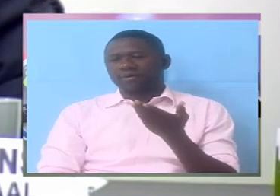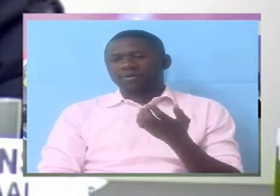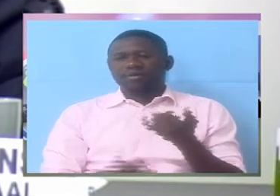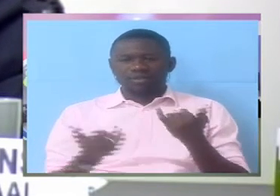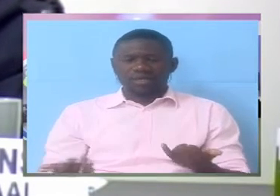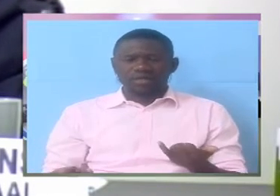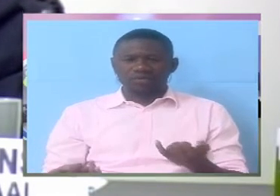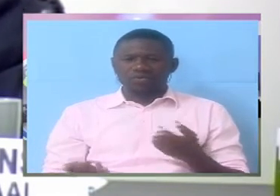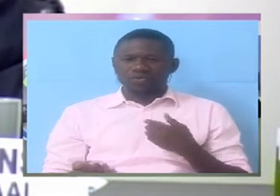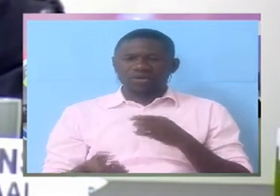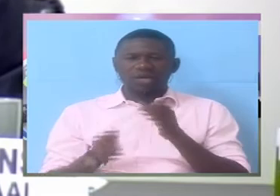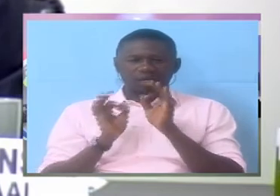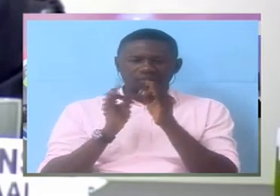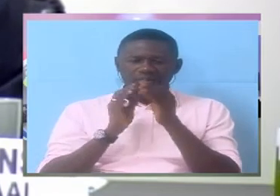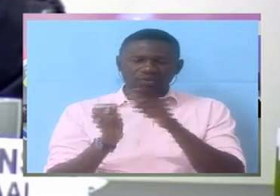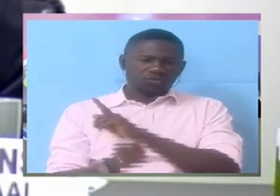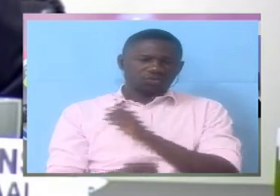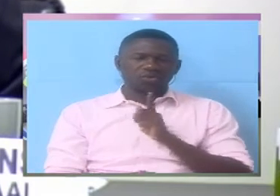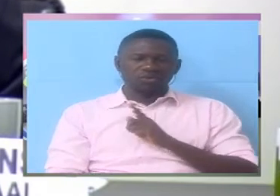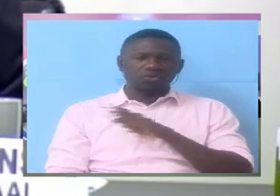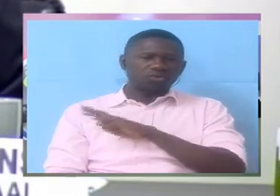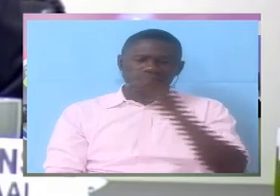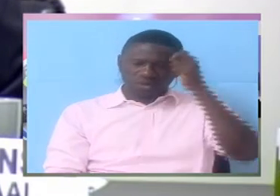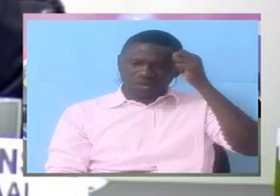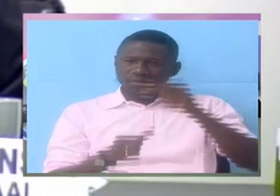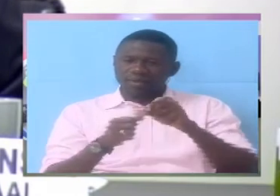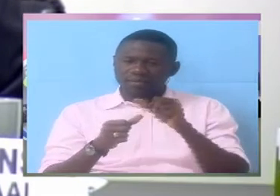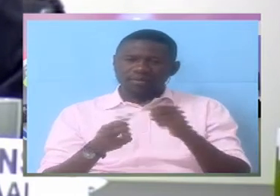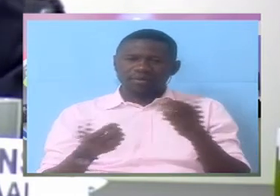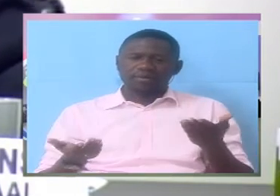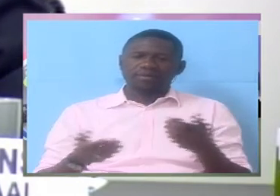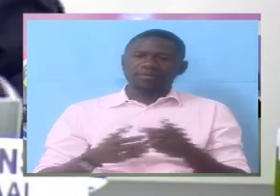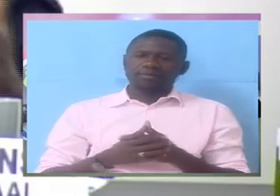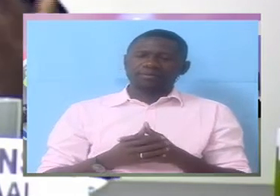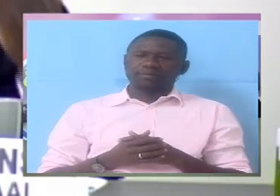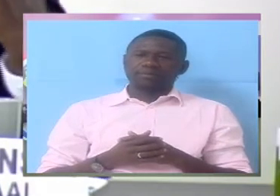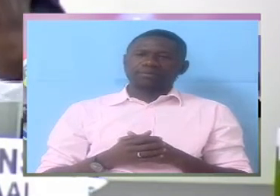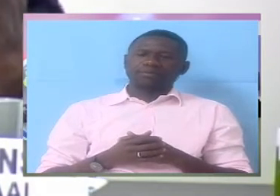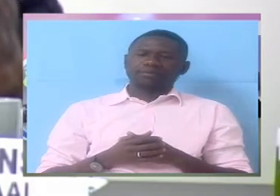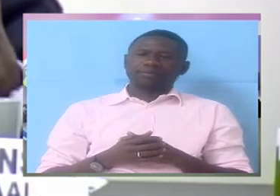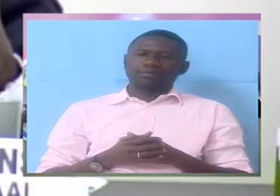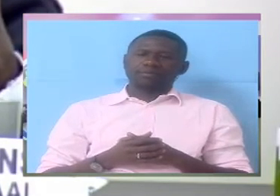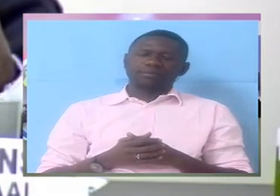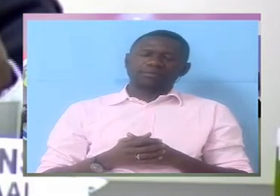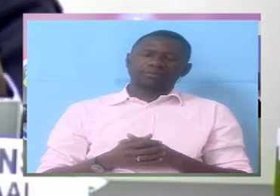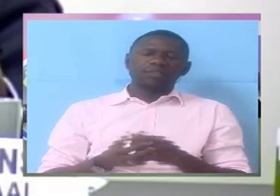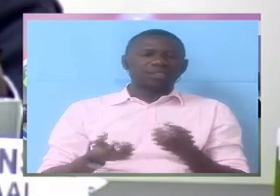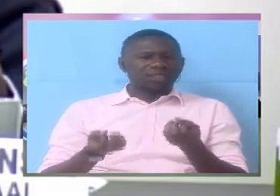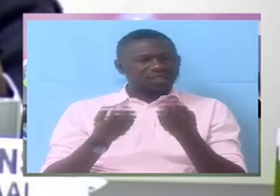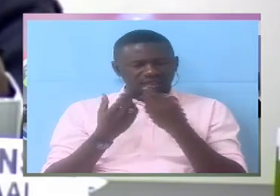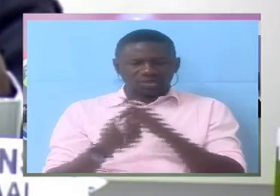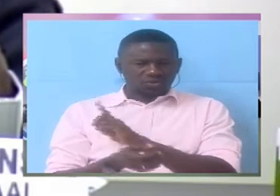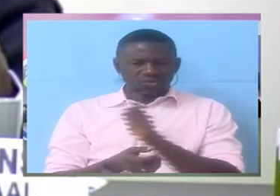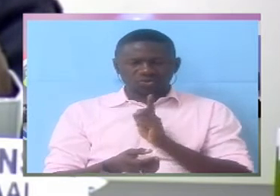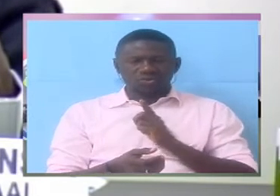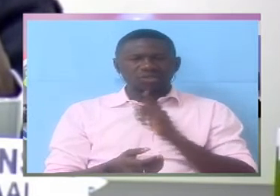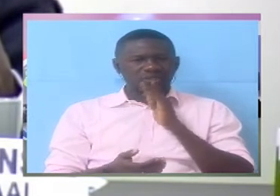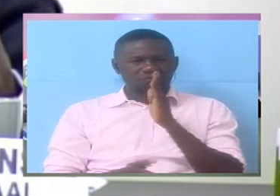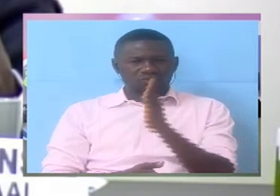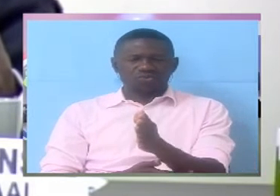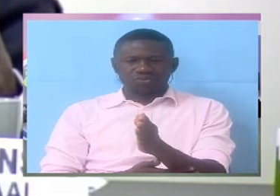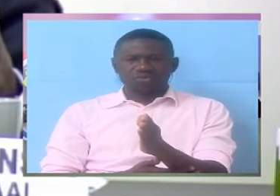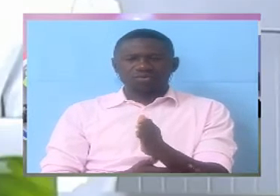Now you are telling us you don't remember. Tell us the truth. I answered